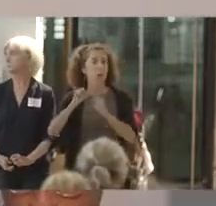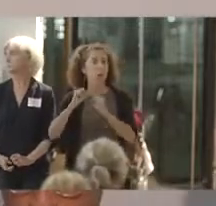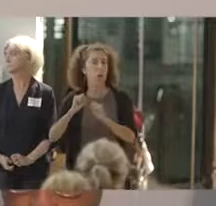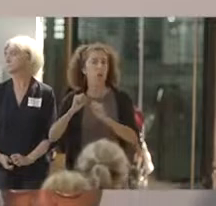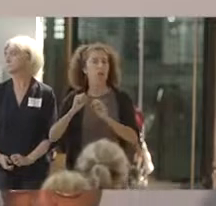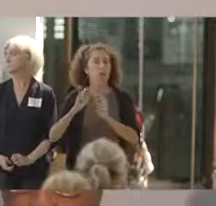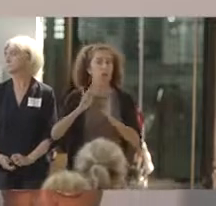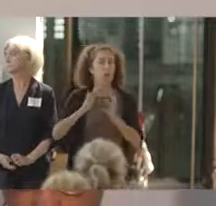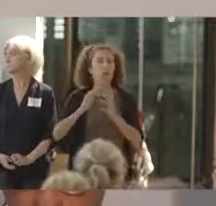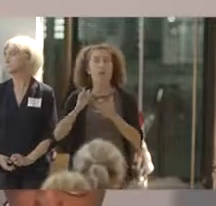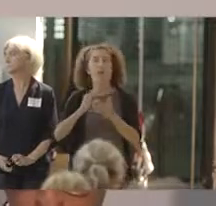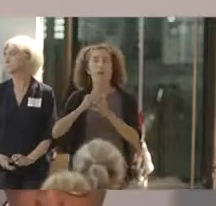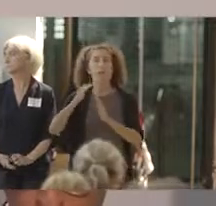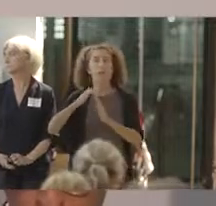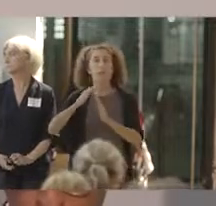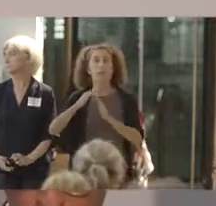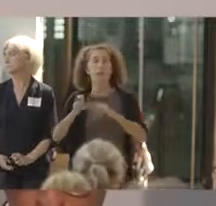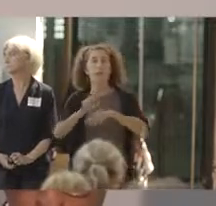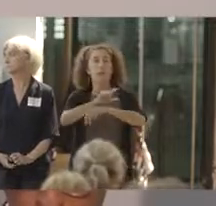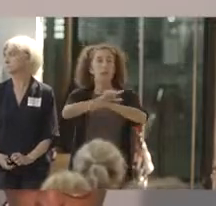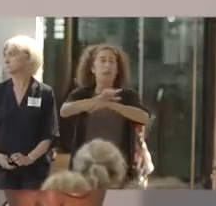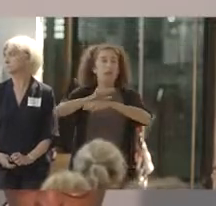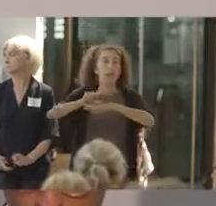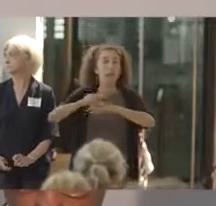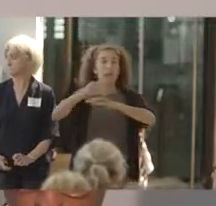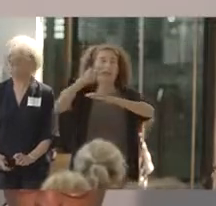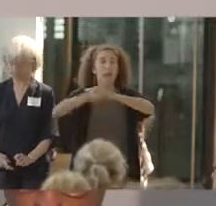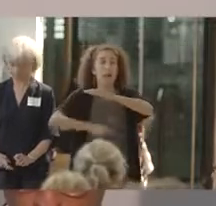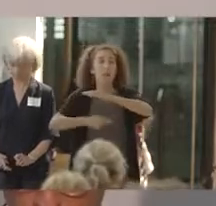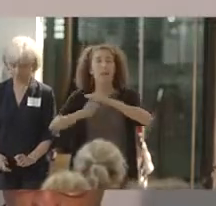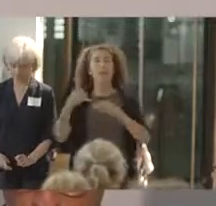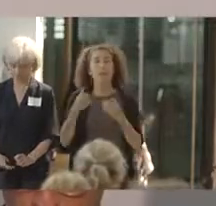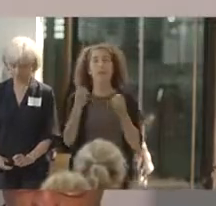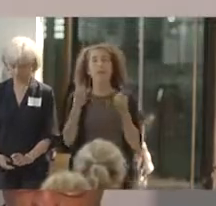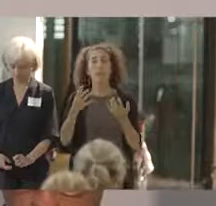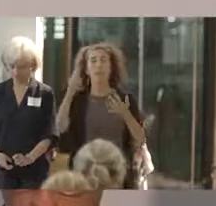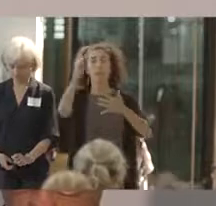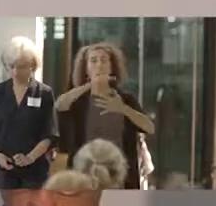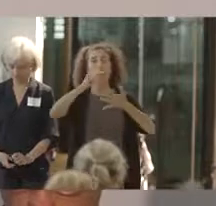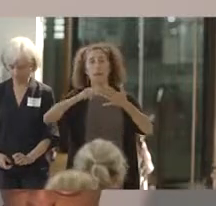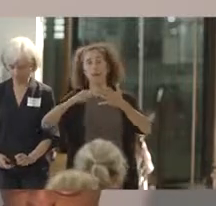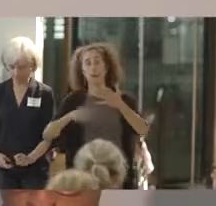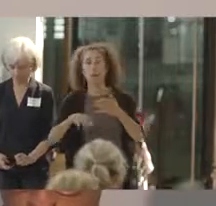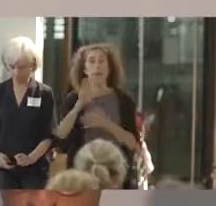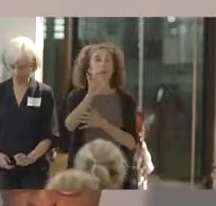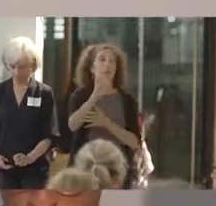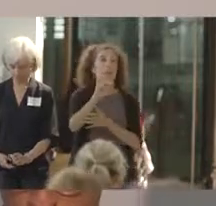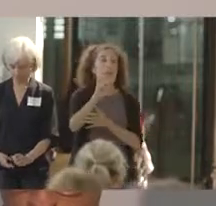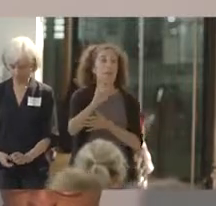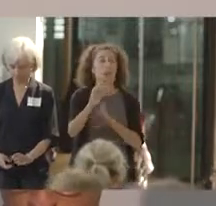so that you don't have to push the wall up so high. So again, the base flood elevation governed by FEMA, the climate change governed by